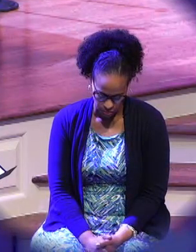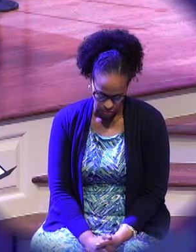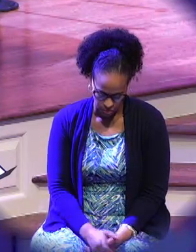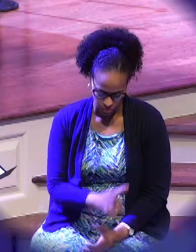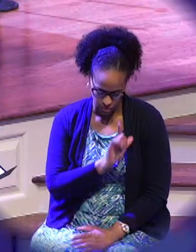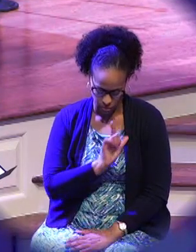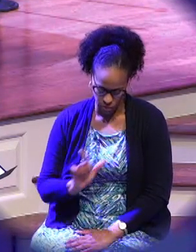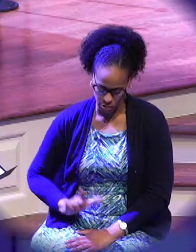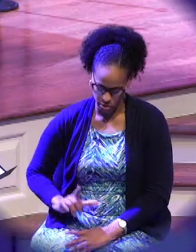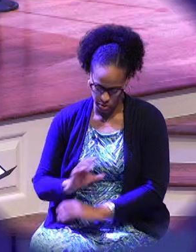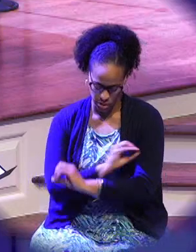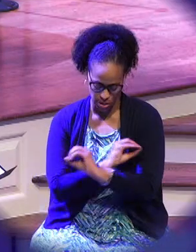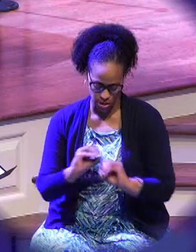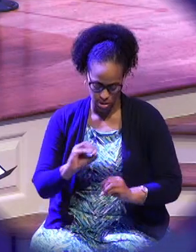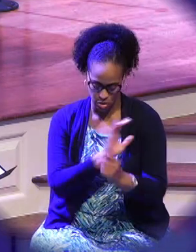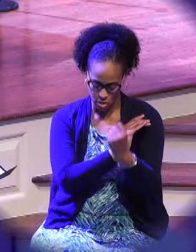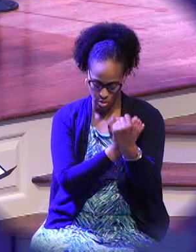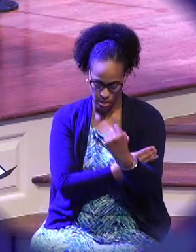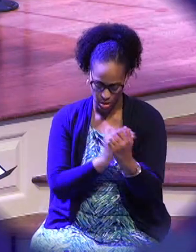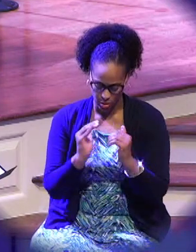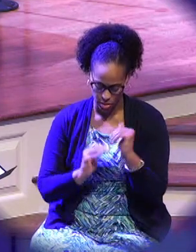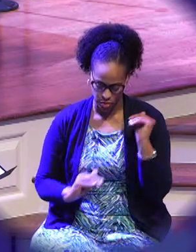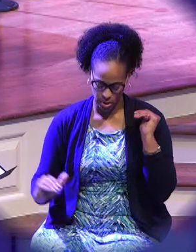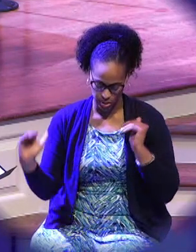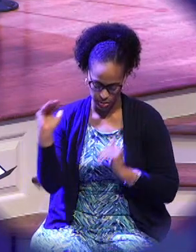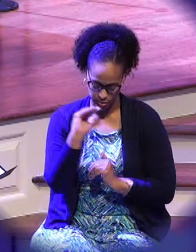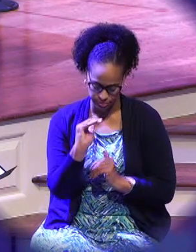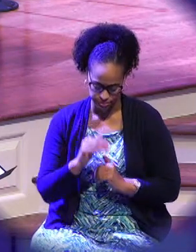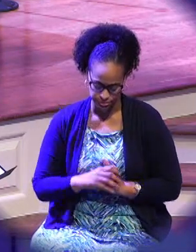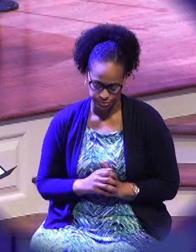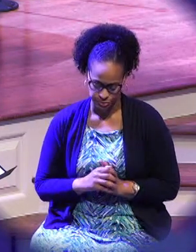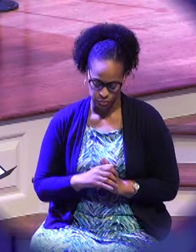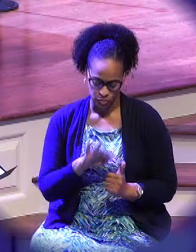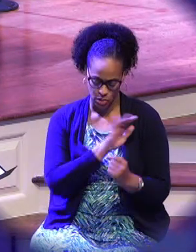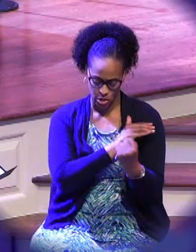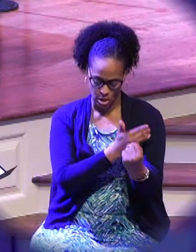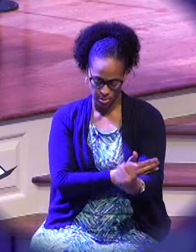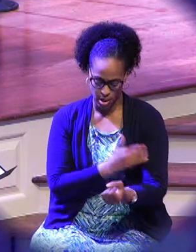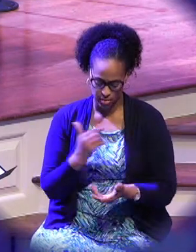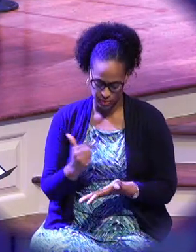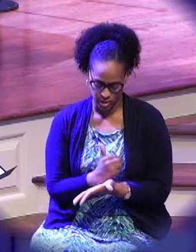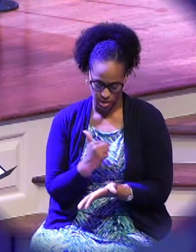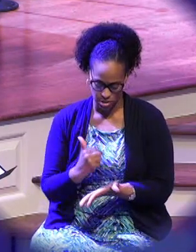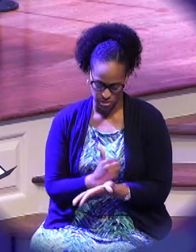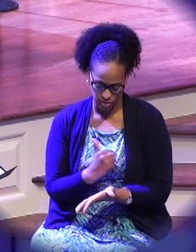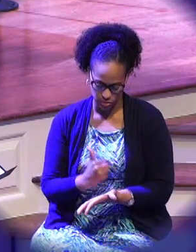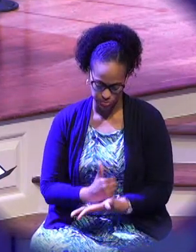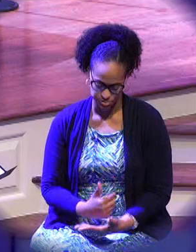Lord, there is no power greater than the power of the gospel.